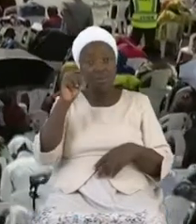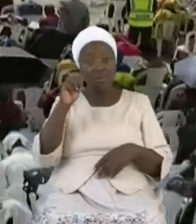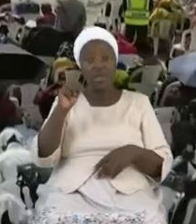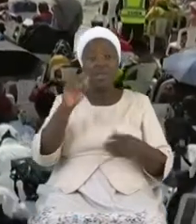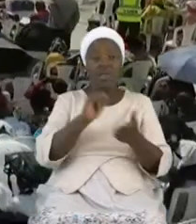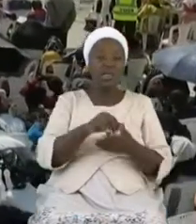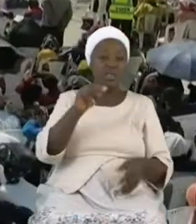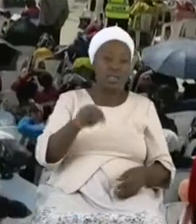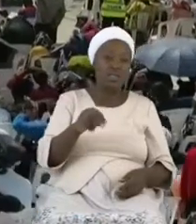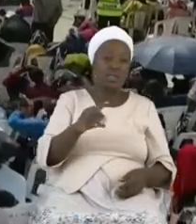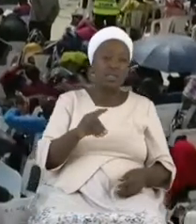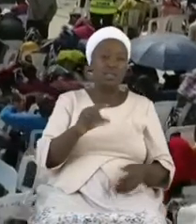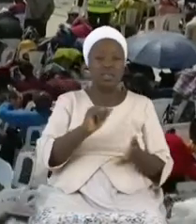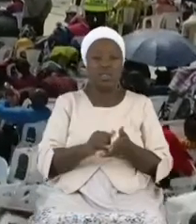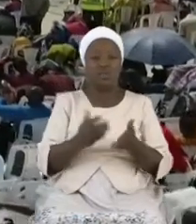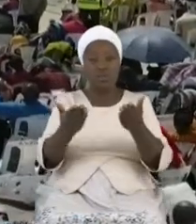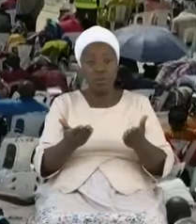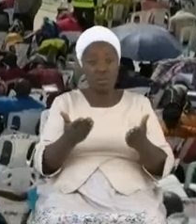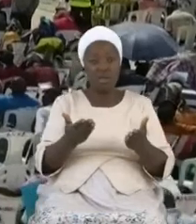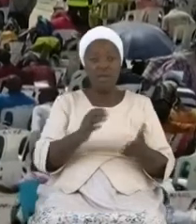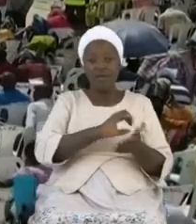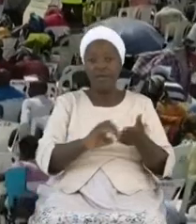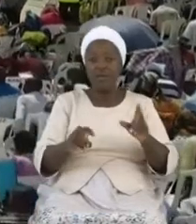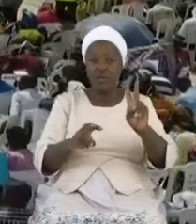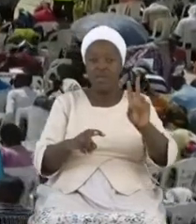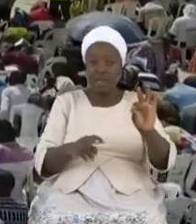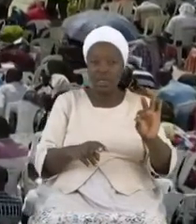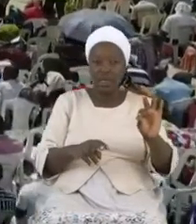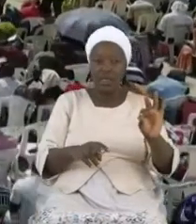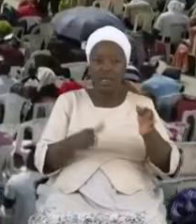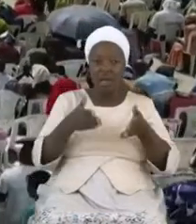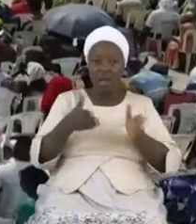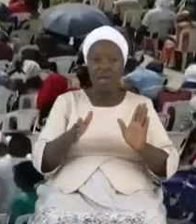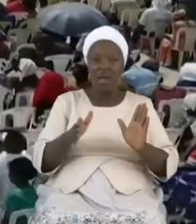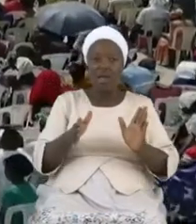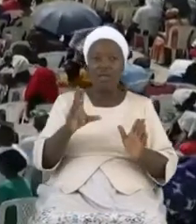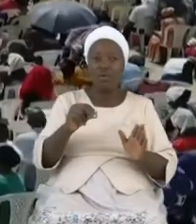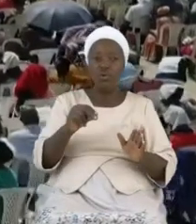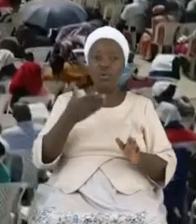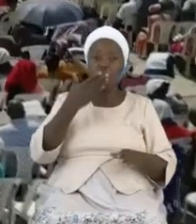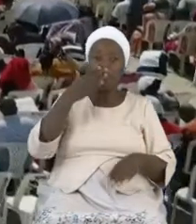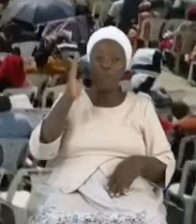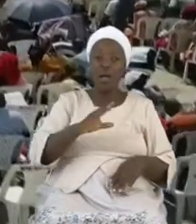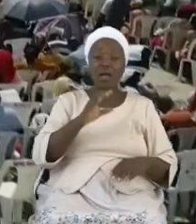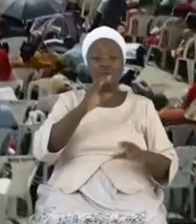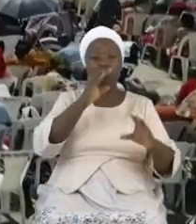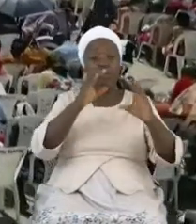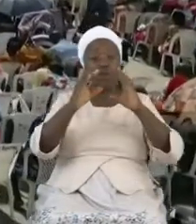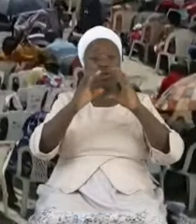in verse 29, let no corrupt communication